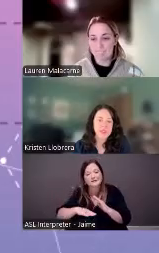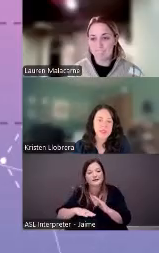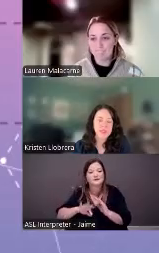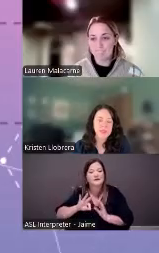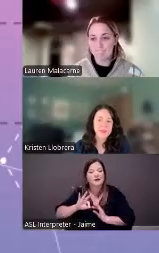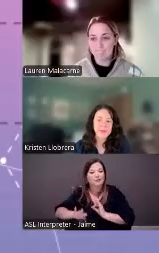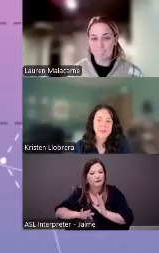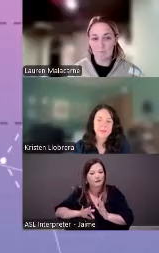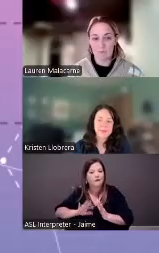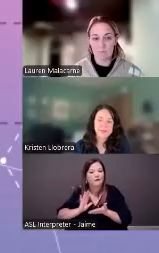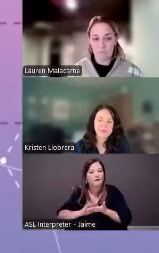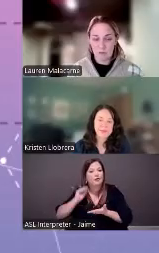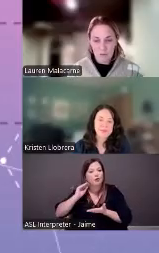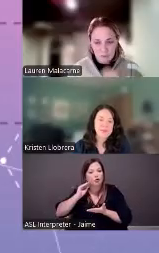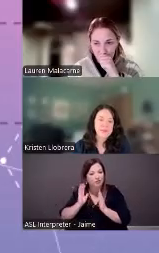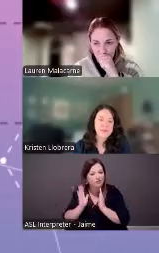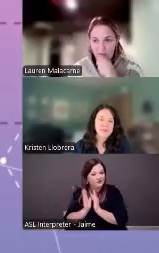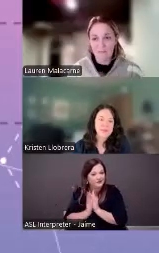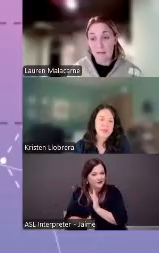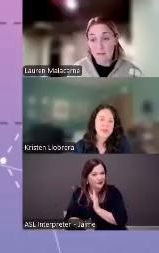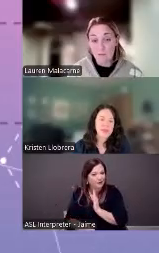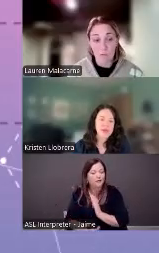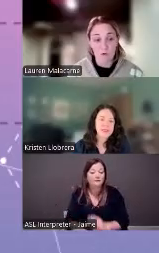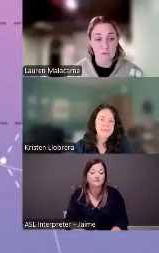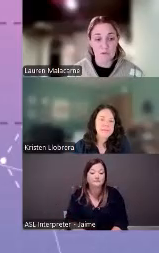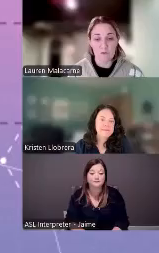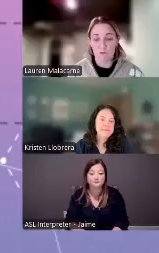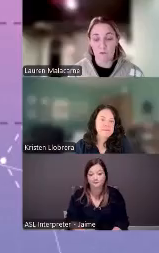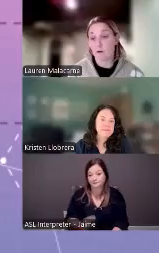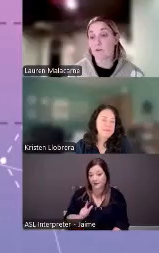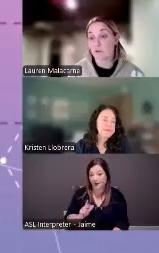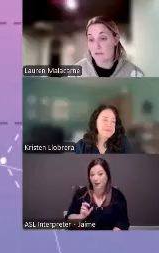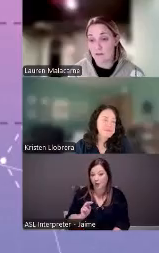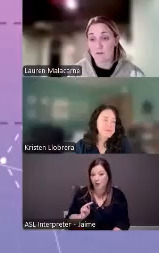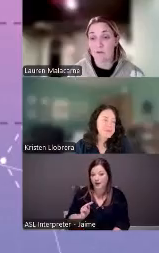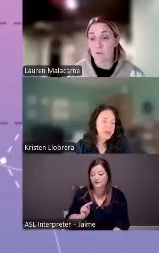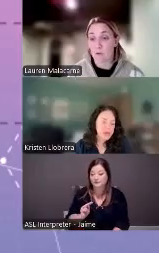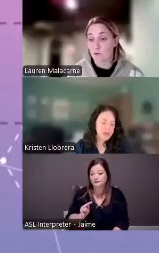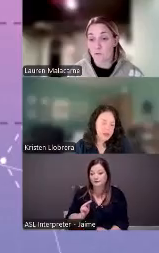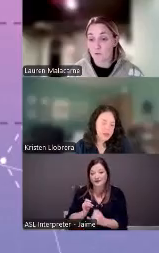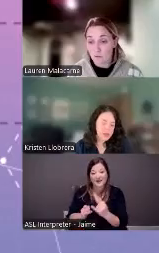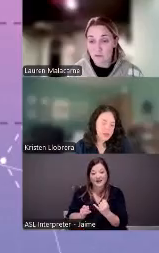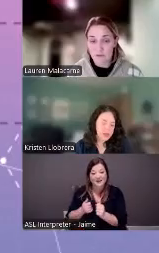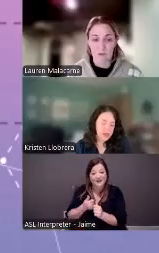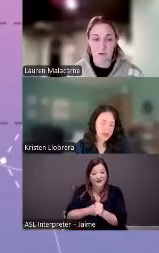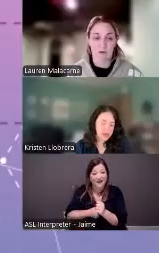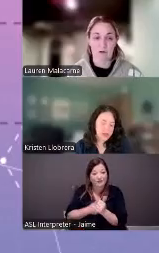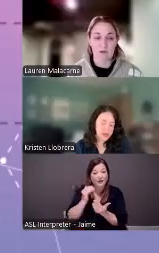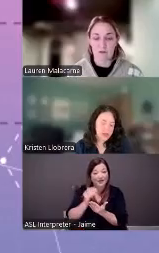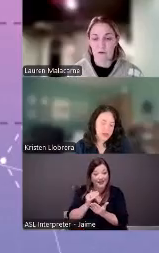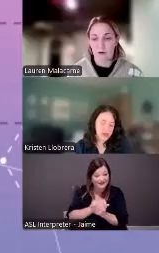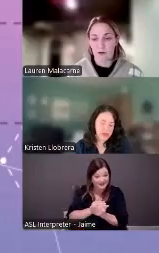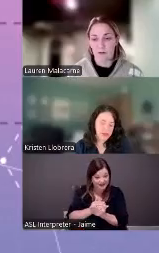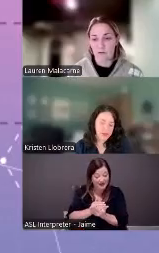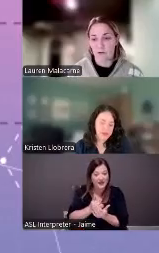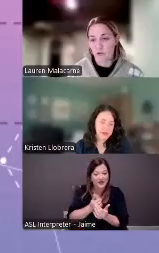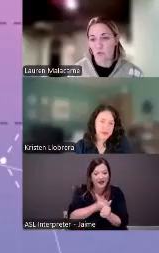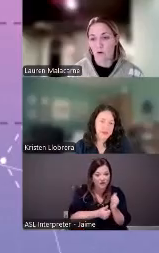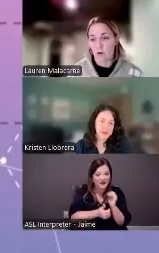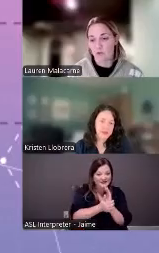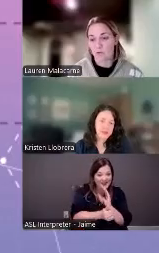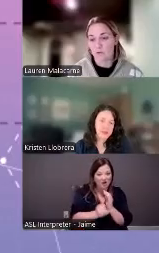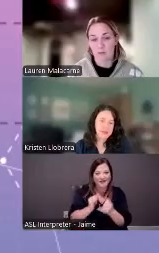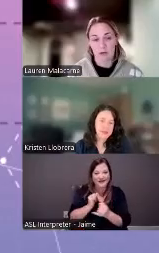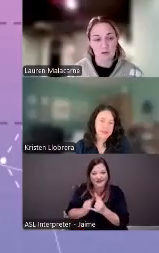the skills. At the end of the course, we do, or I should say at the end of every module, so every skill that there is, at the very end, there's a very